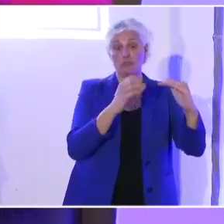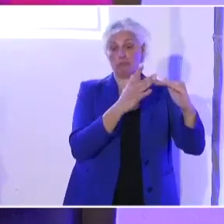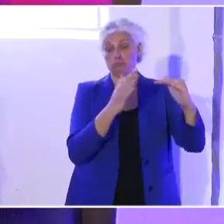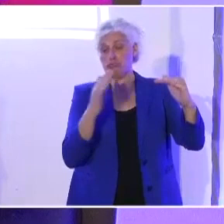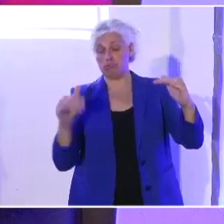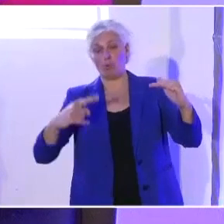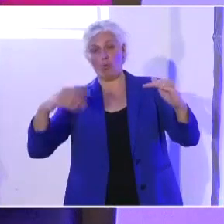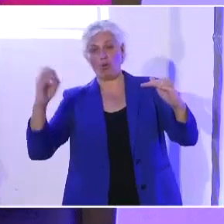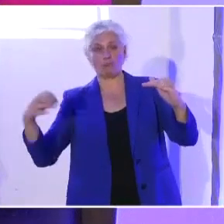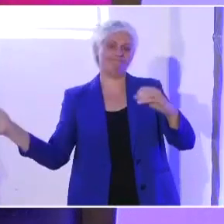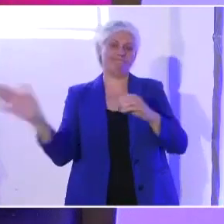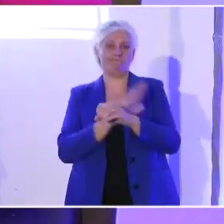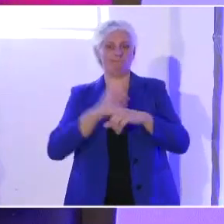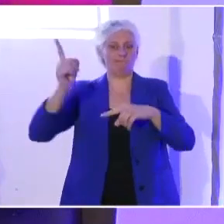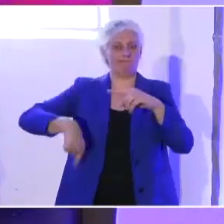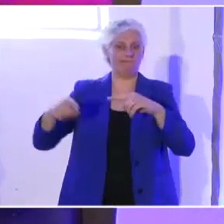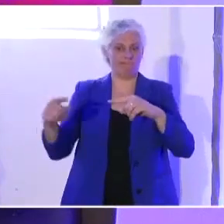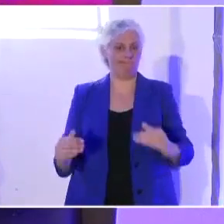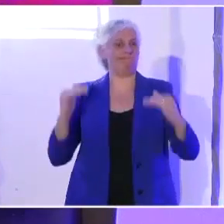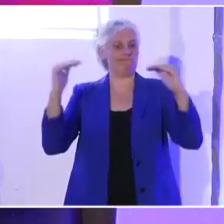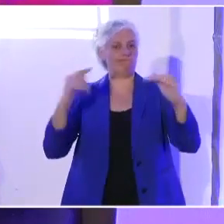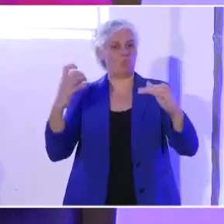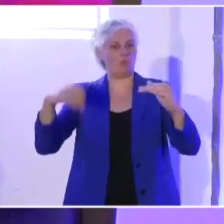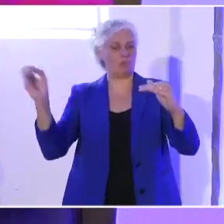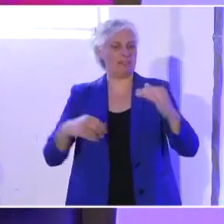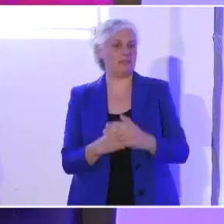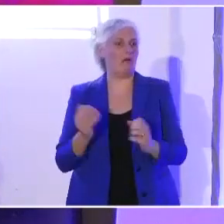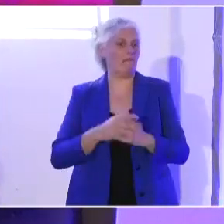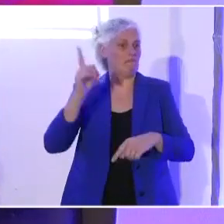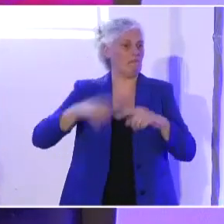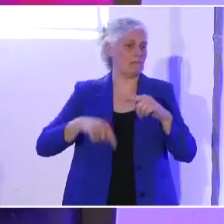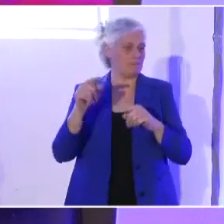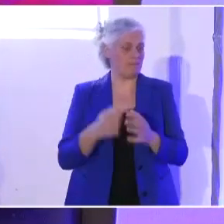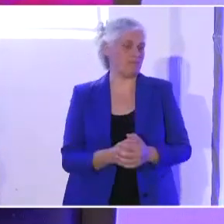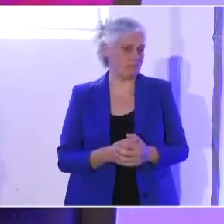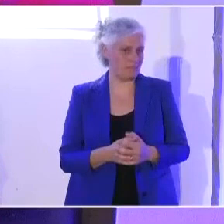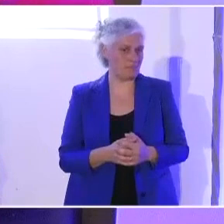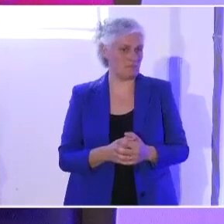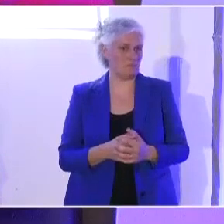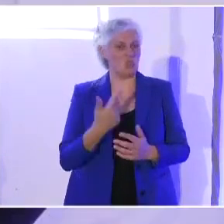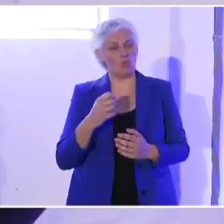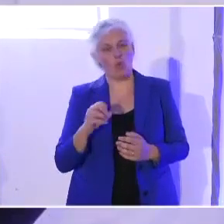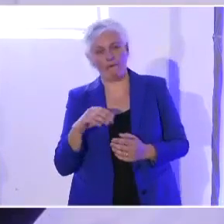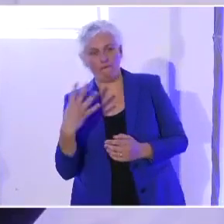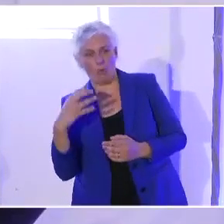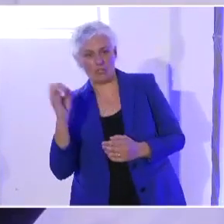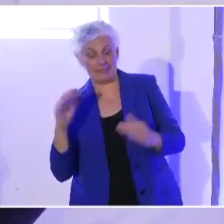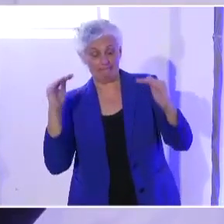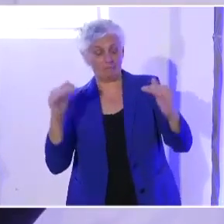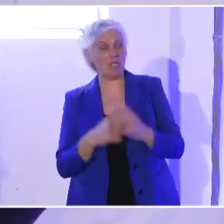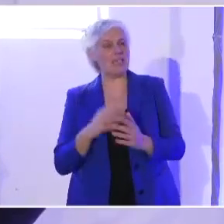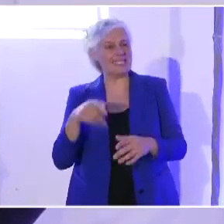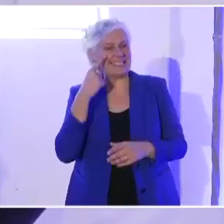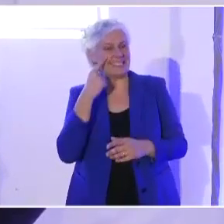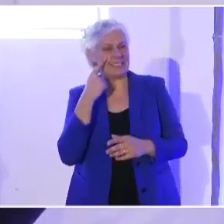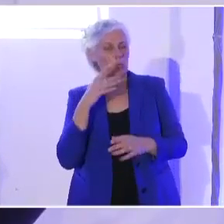the way up to the maximum, 100% of the cap, whether that's 2 or 4%. So as you can see, even